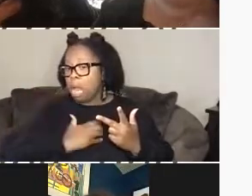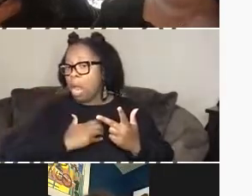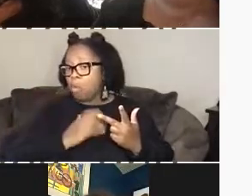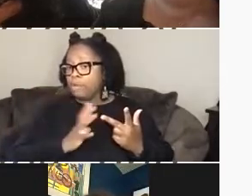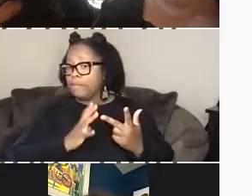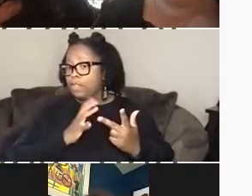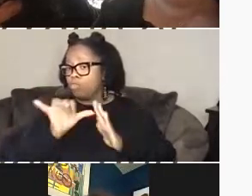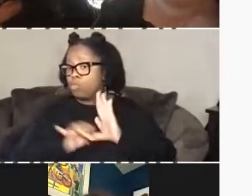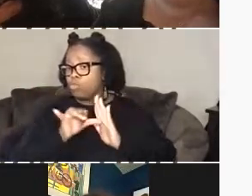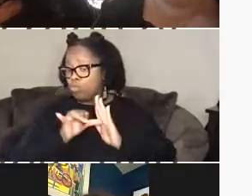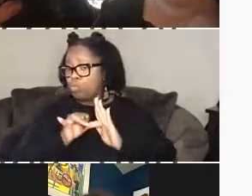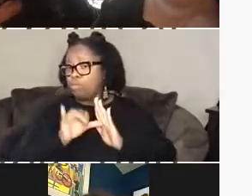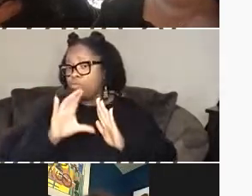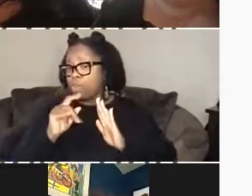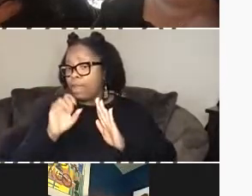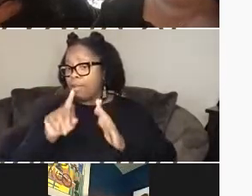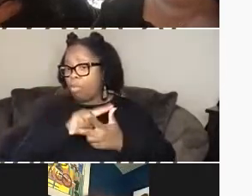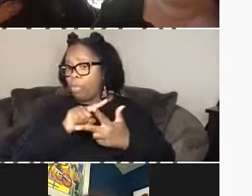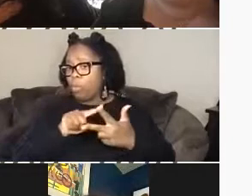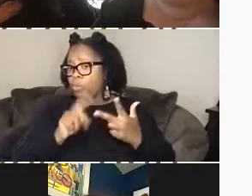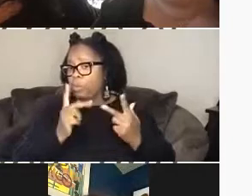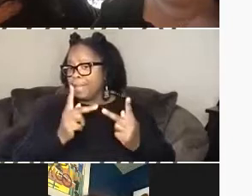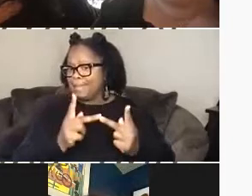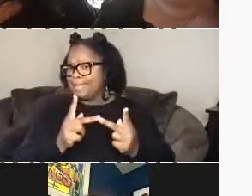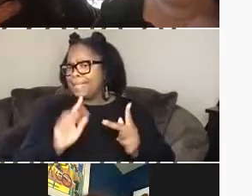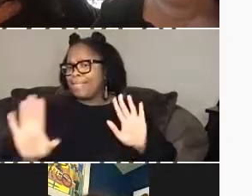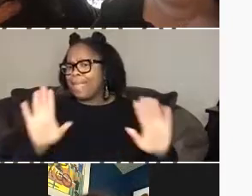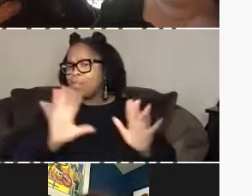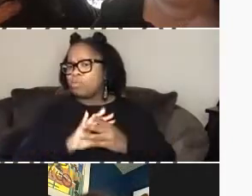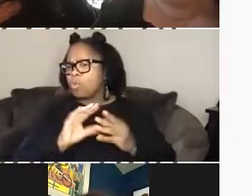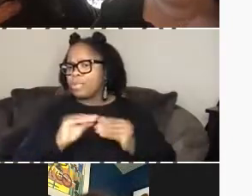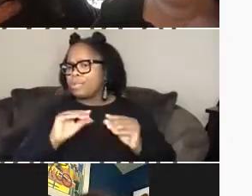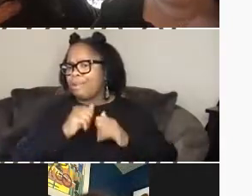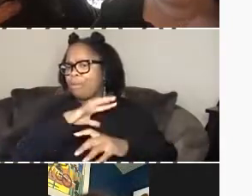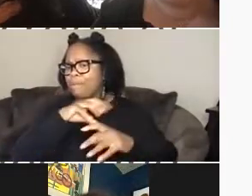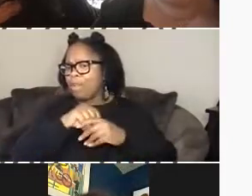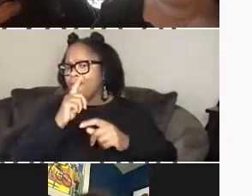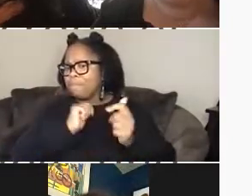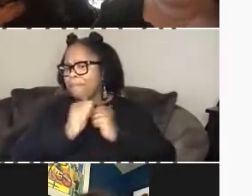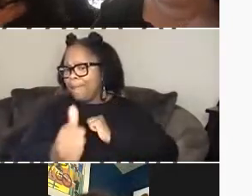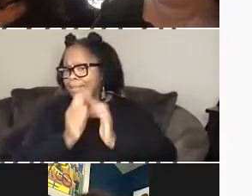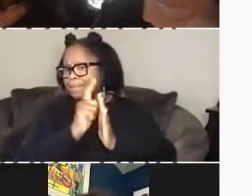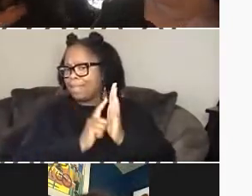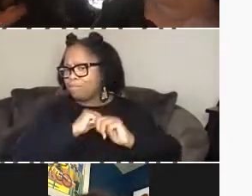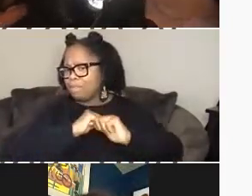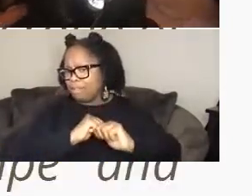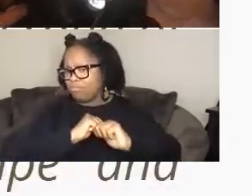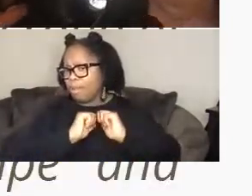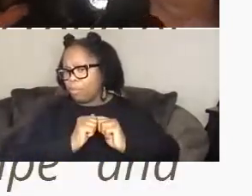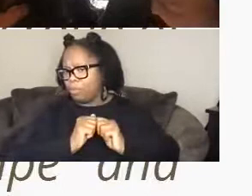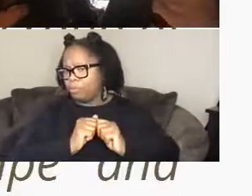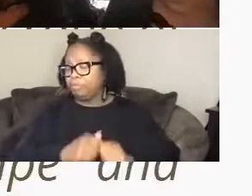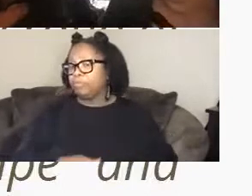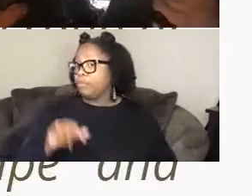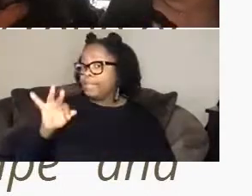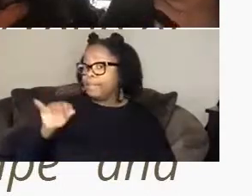the stories of folks from those 3 places and how they got involved in passing these legal protections. And if you haven't had